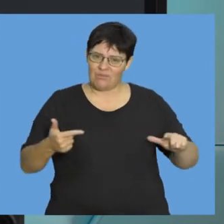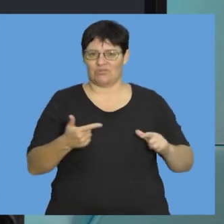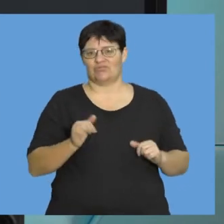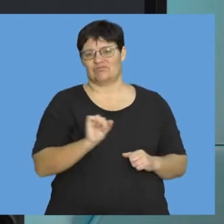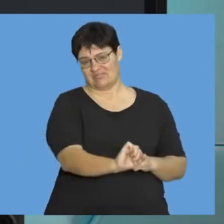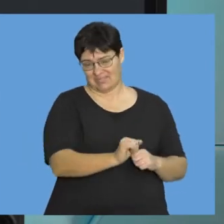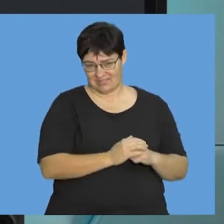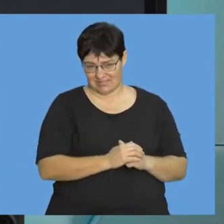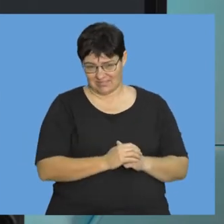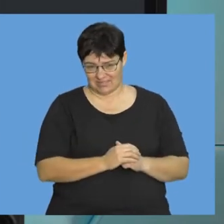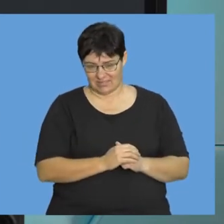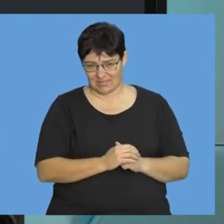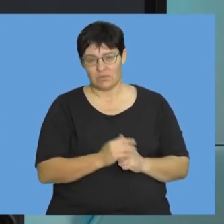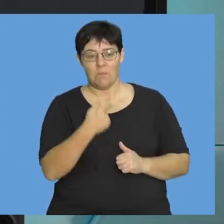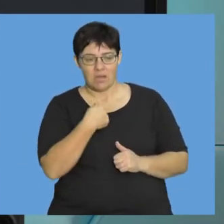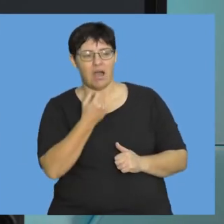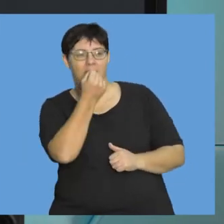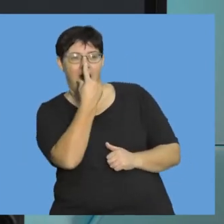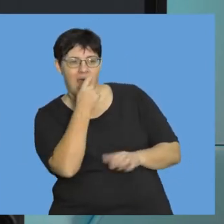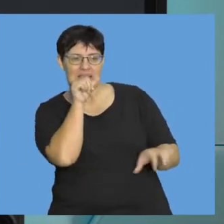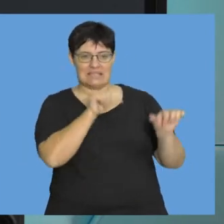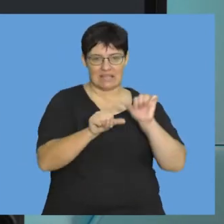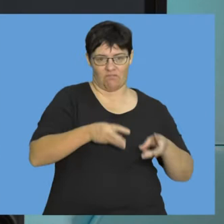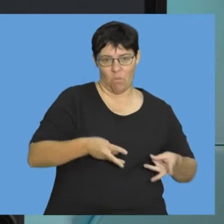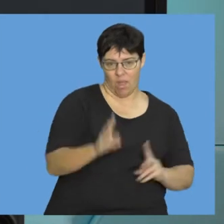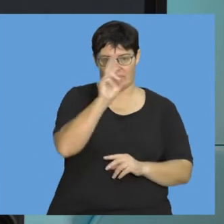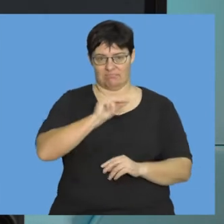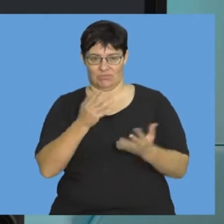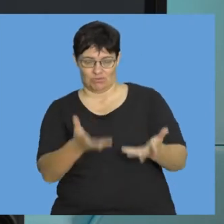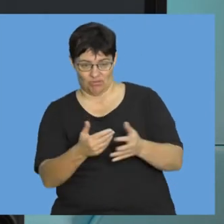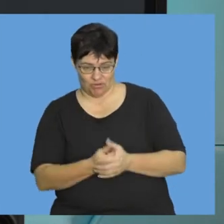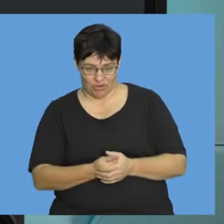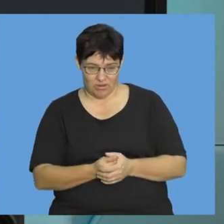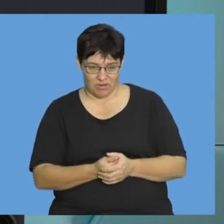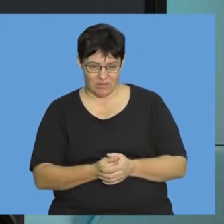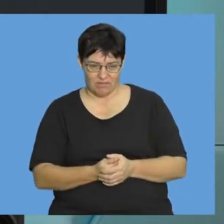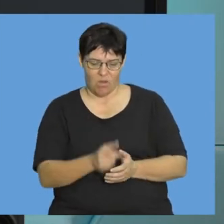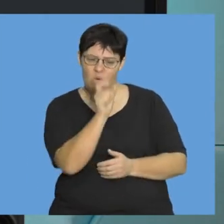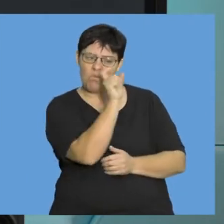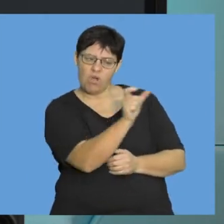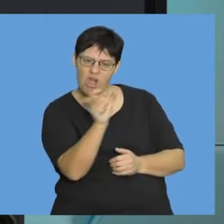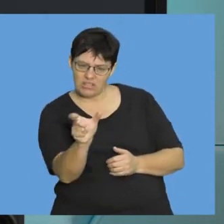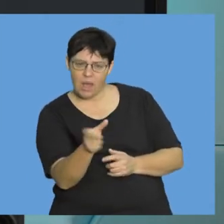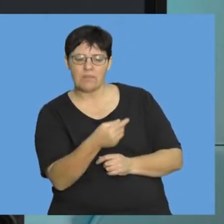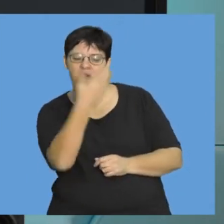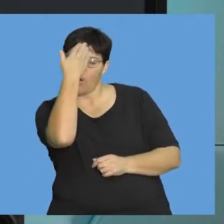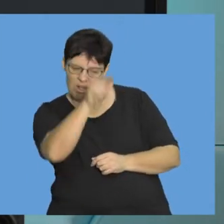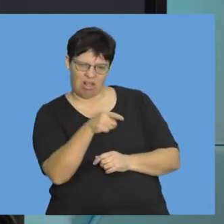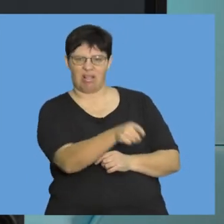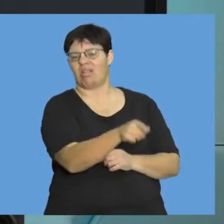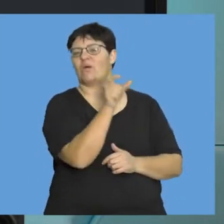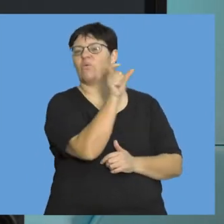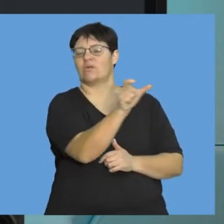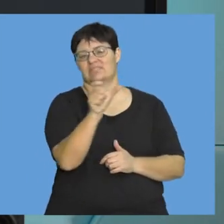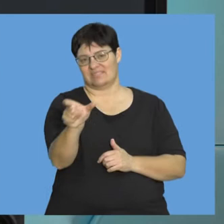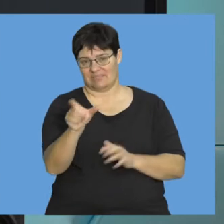need to be able to speak scientifically. So when you've got words, you need to be able to use